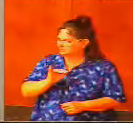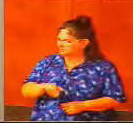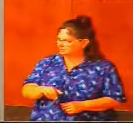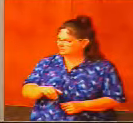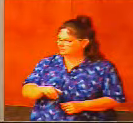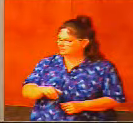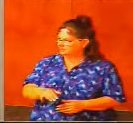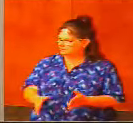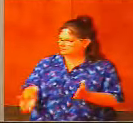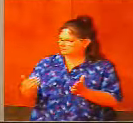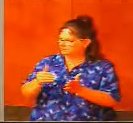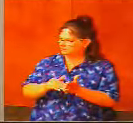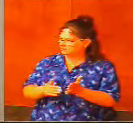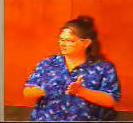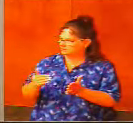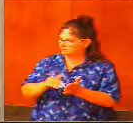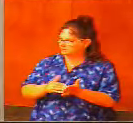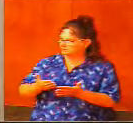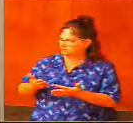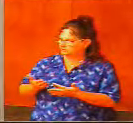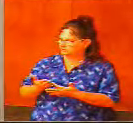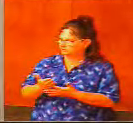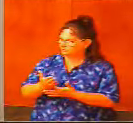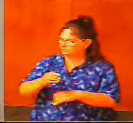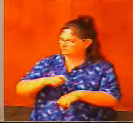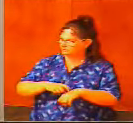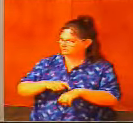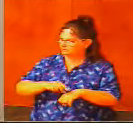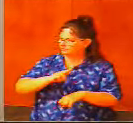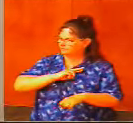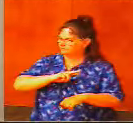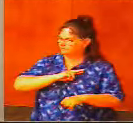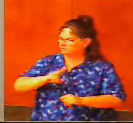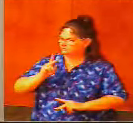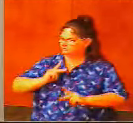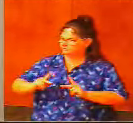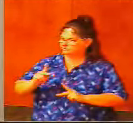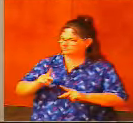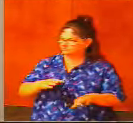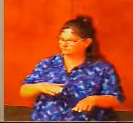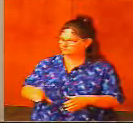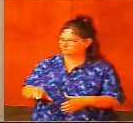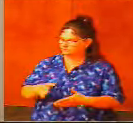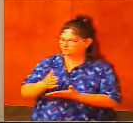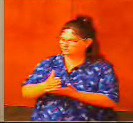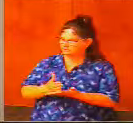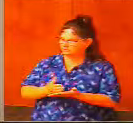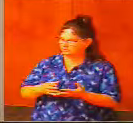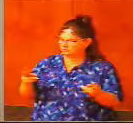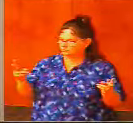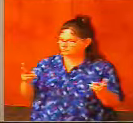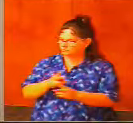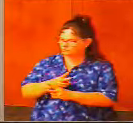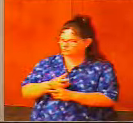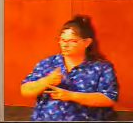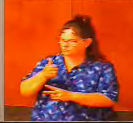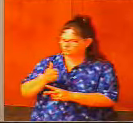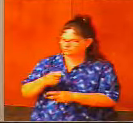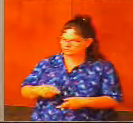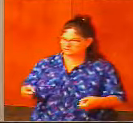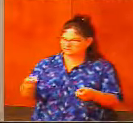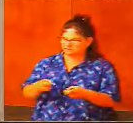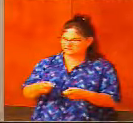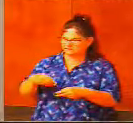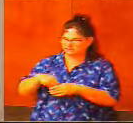that repeatedly down throughout the ages, religious people have committed some of the worst sins in